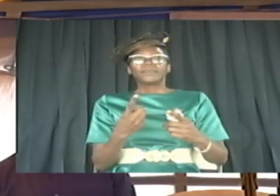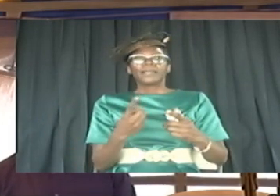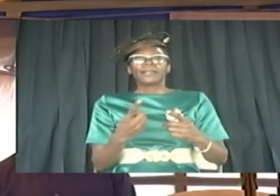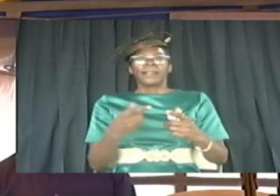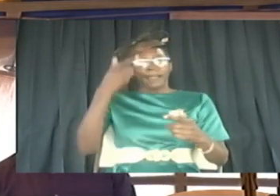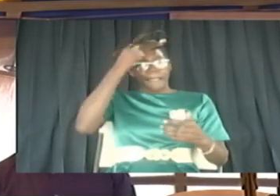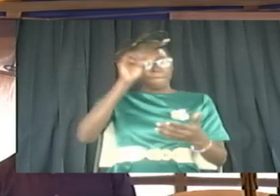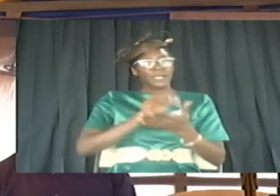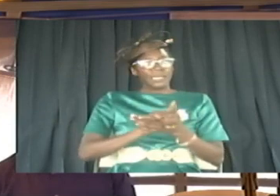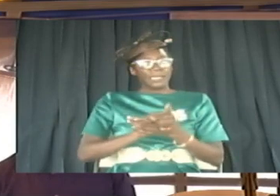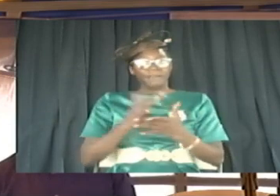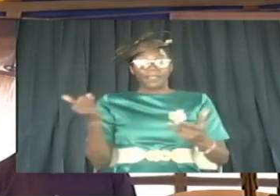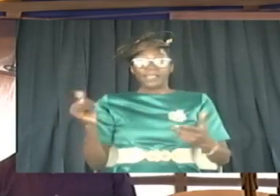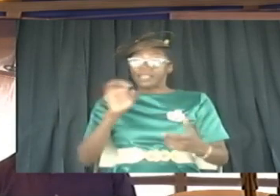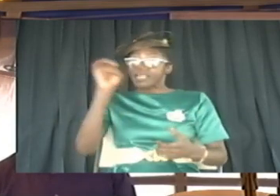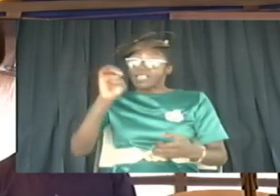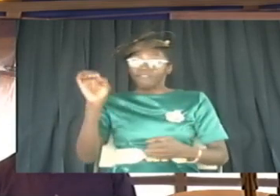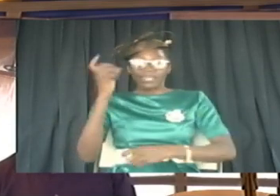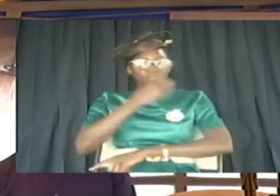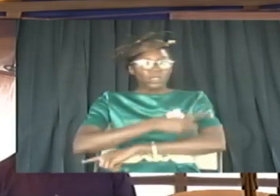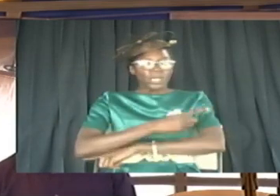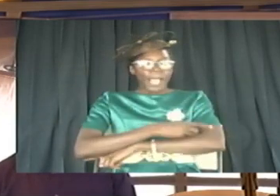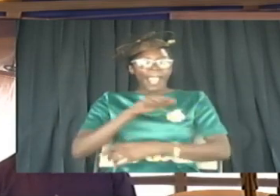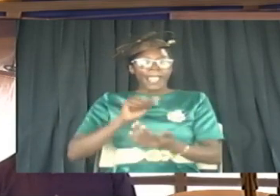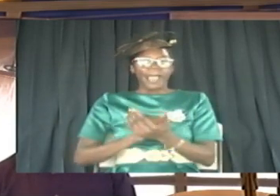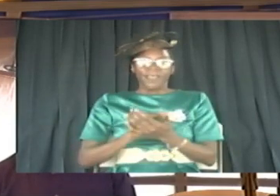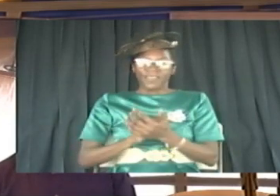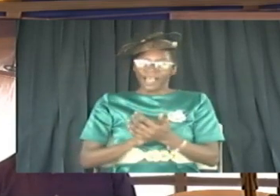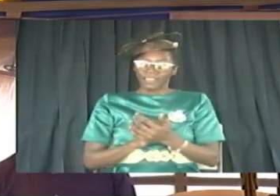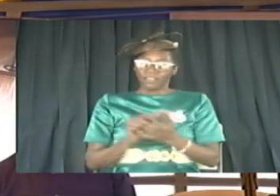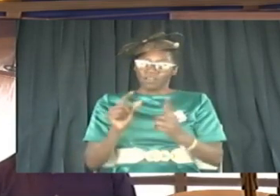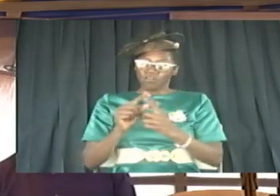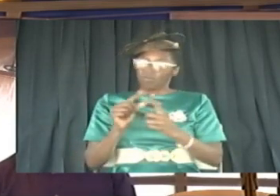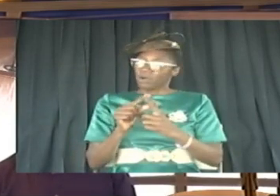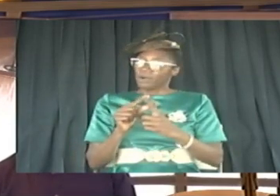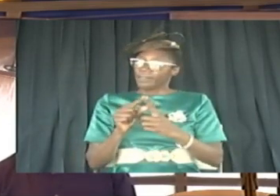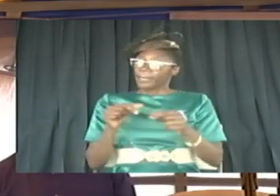that statement reverberates, amen,